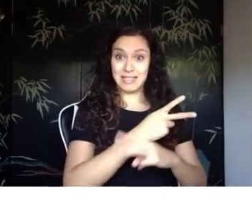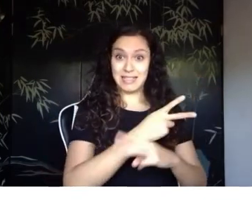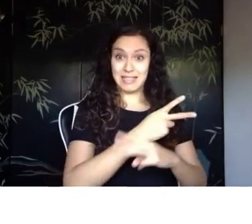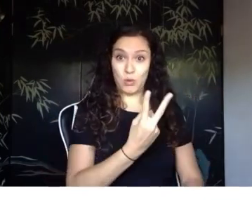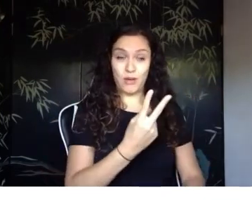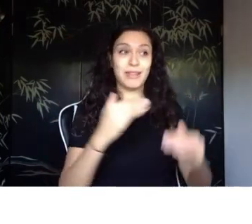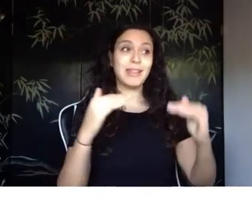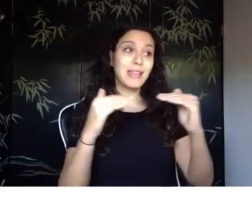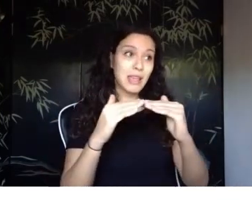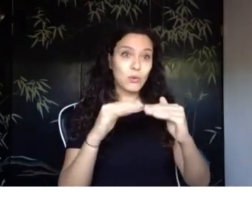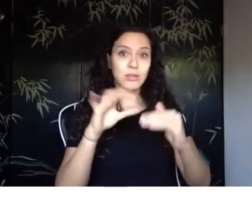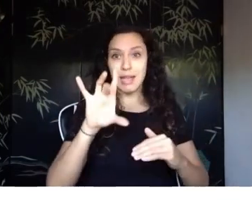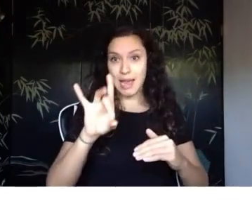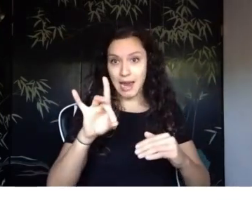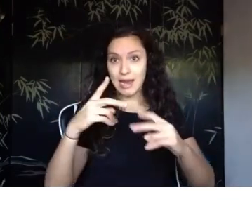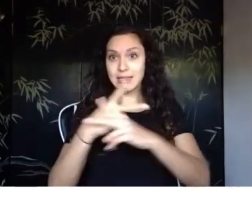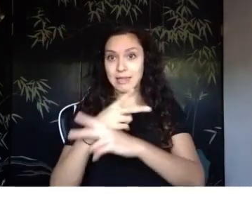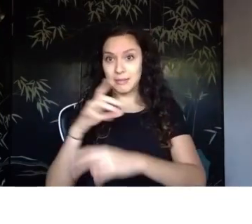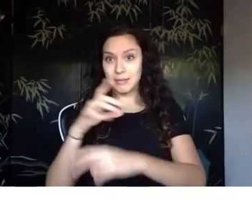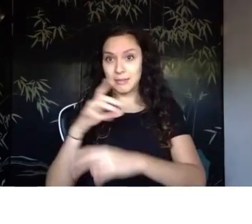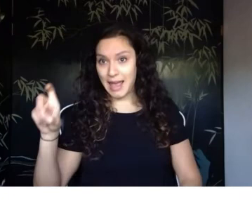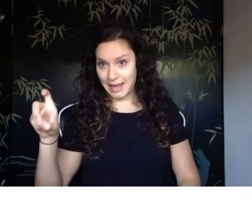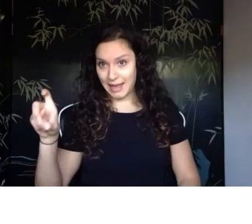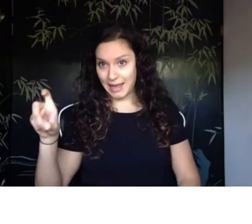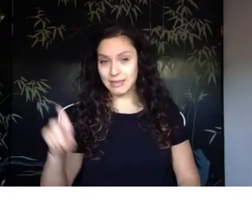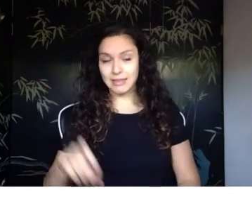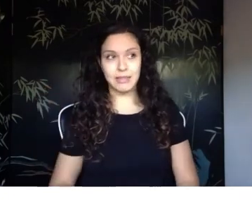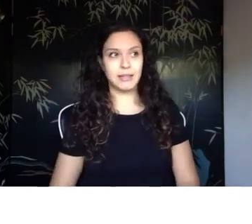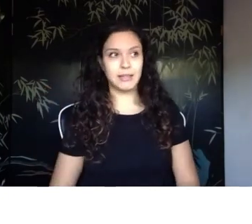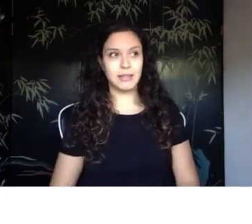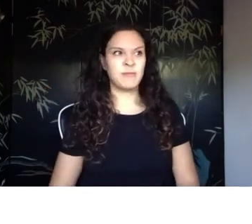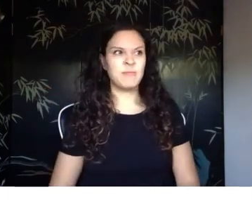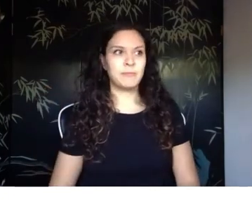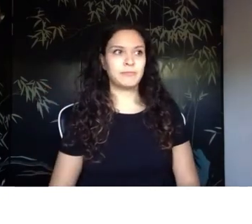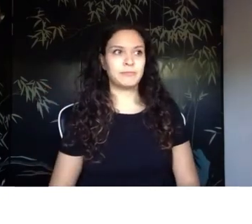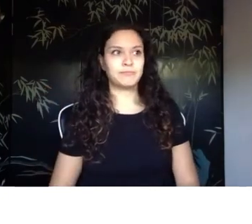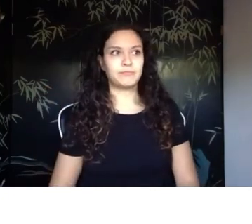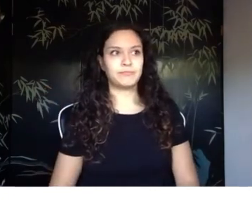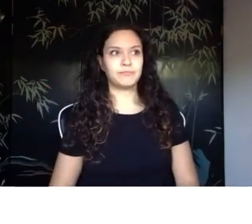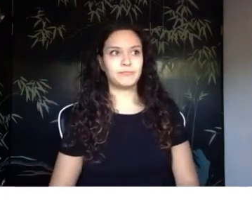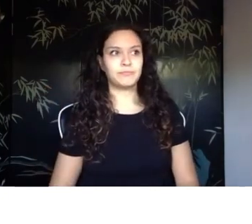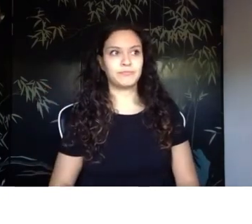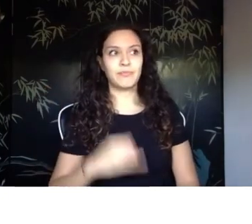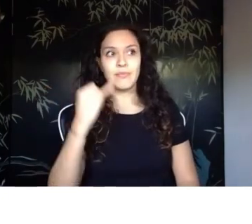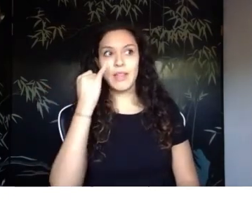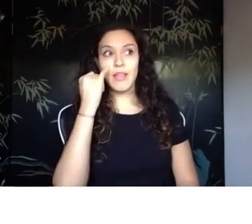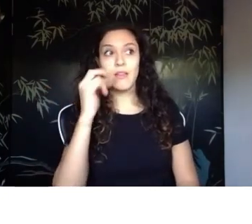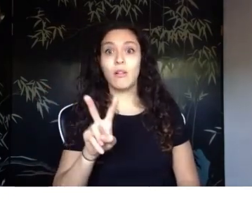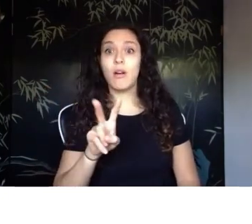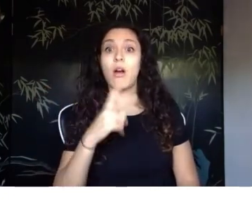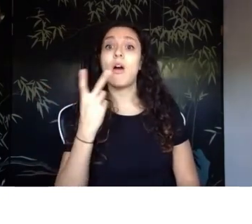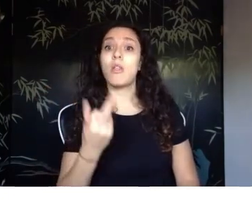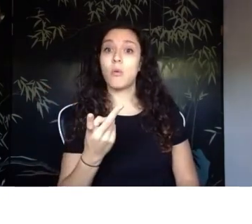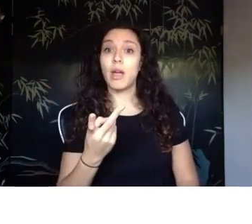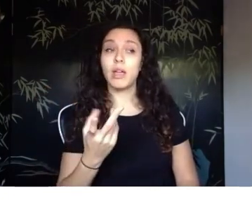equals 8 times x. And if you wanted to do it the other way and say,